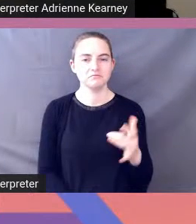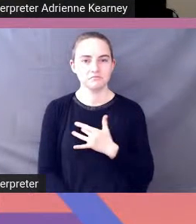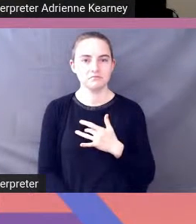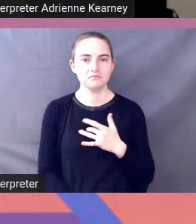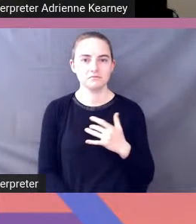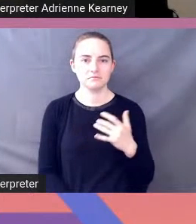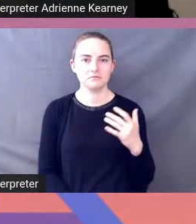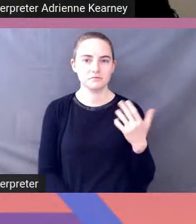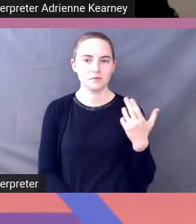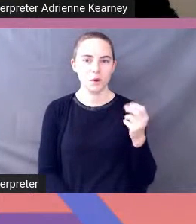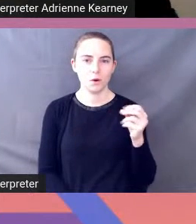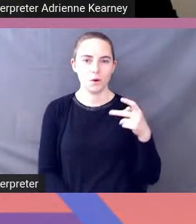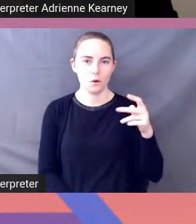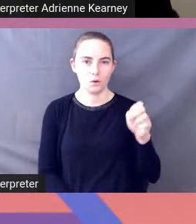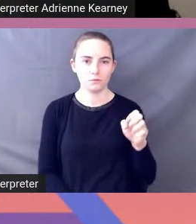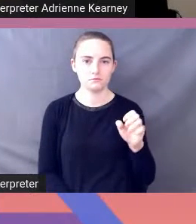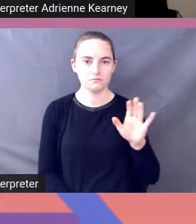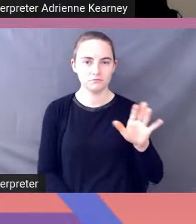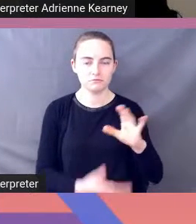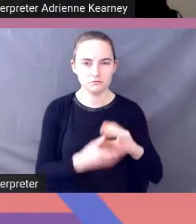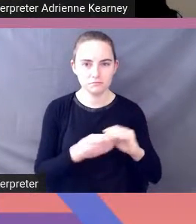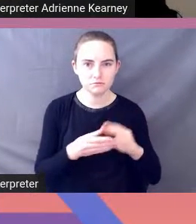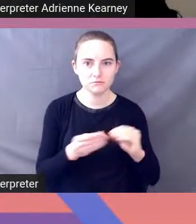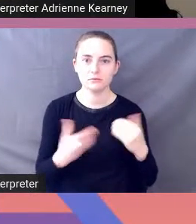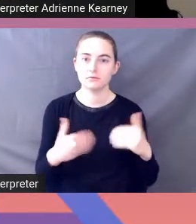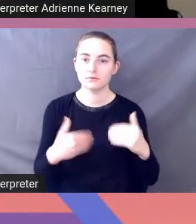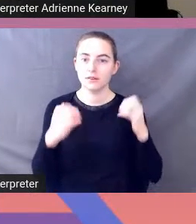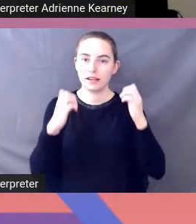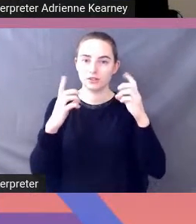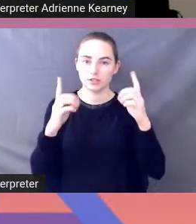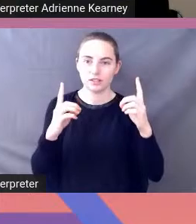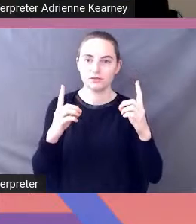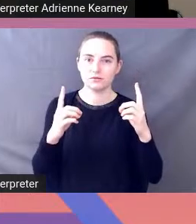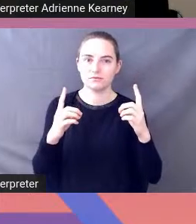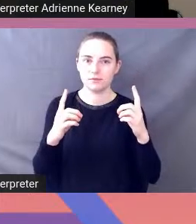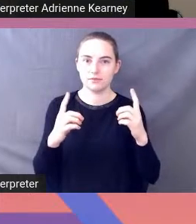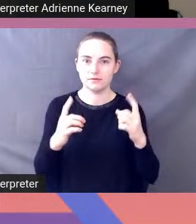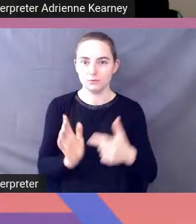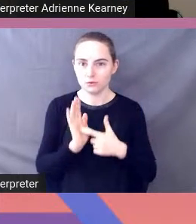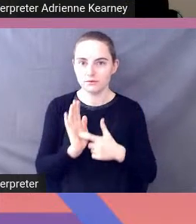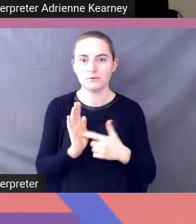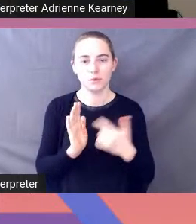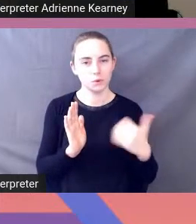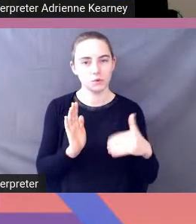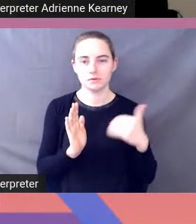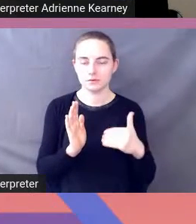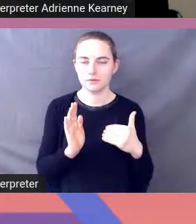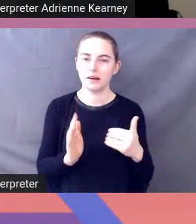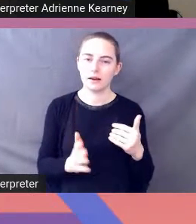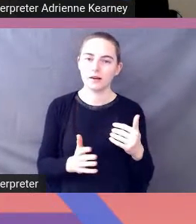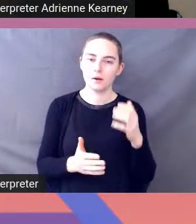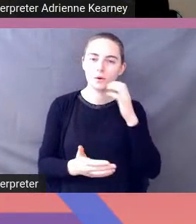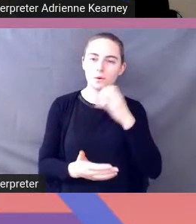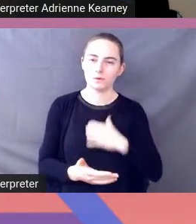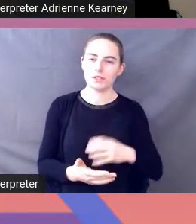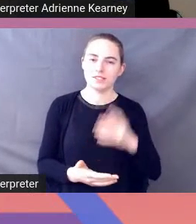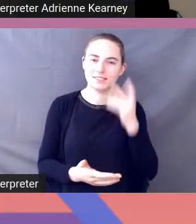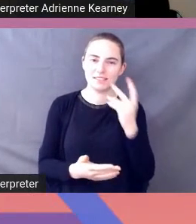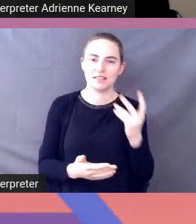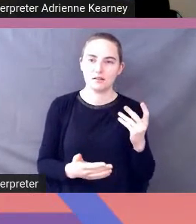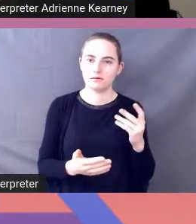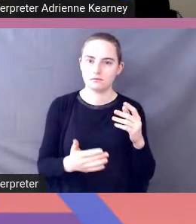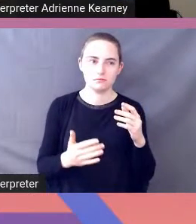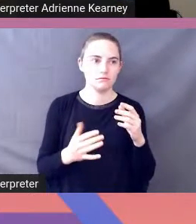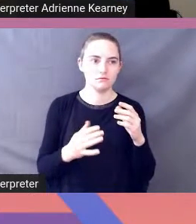the education that you need is like super important. And I wish that we saw more of that, because if you can do that in a theater